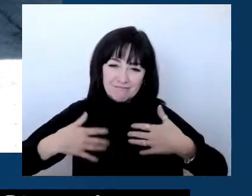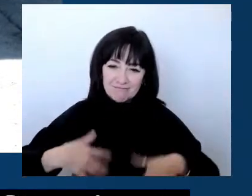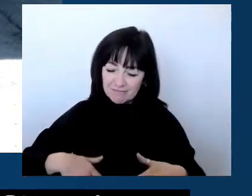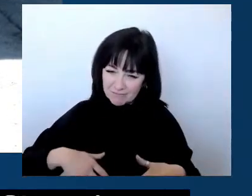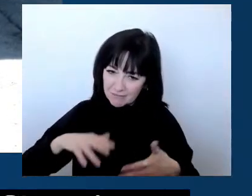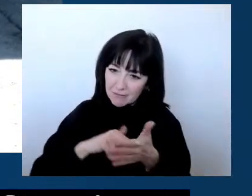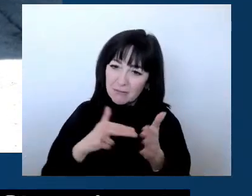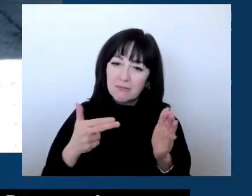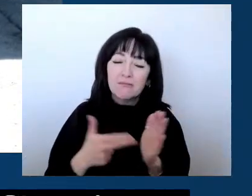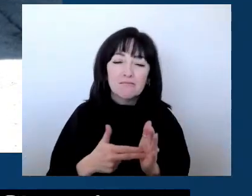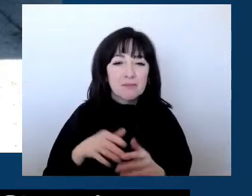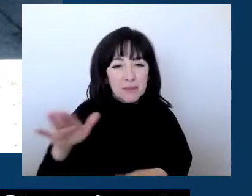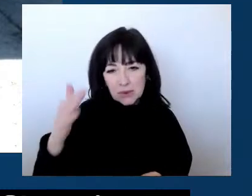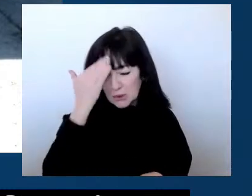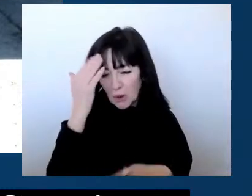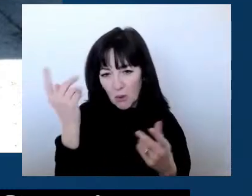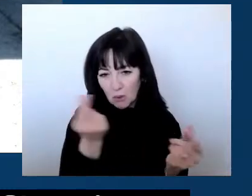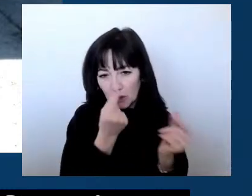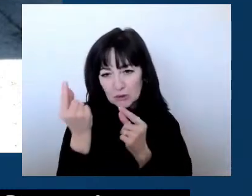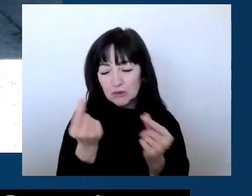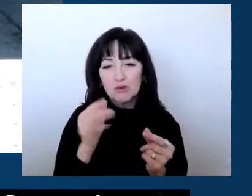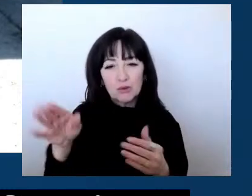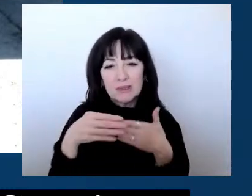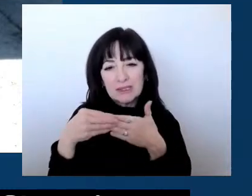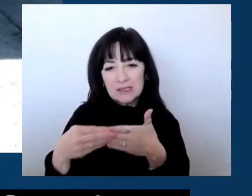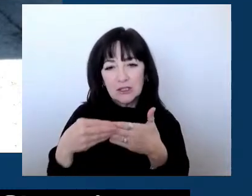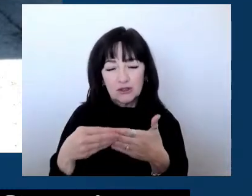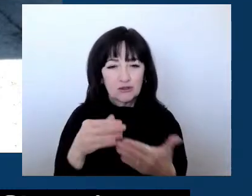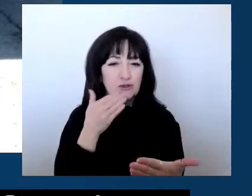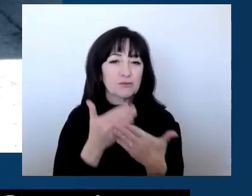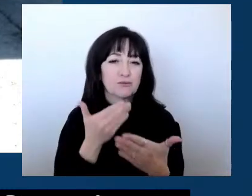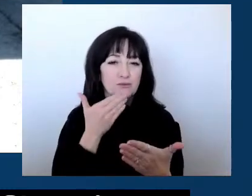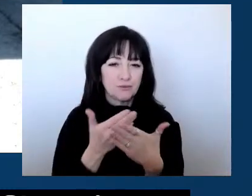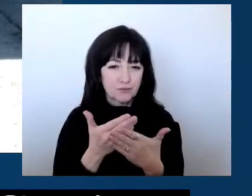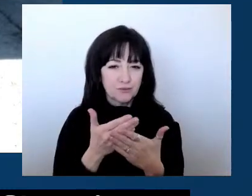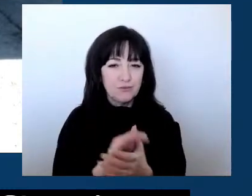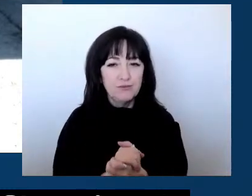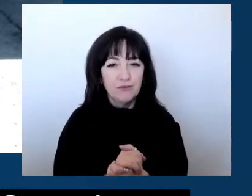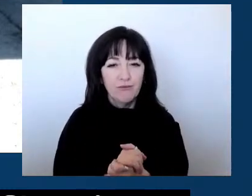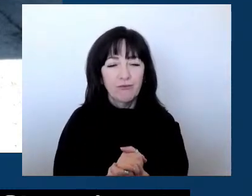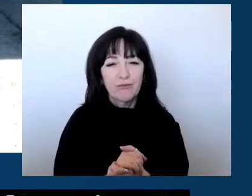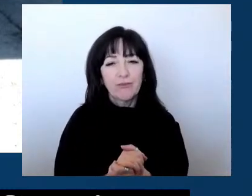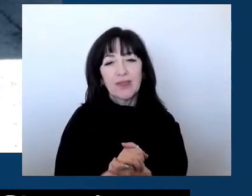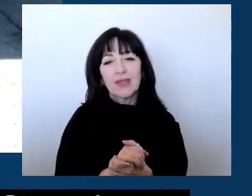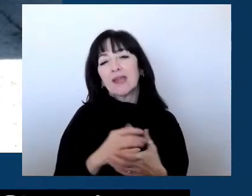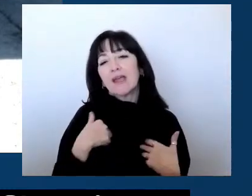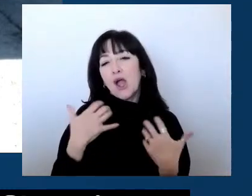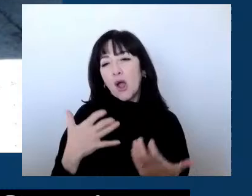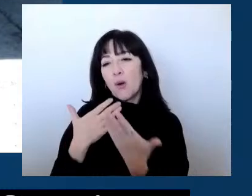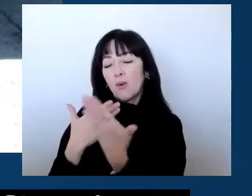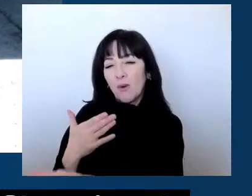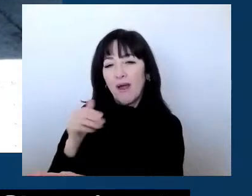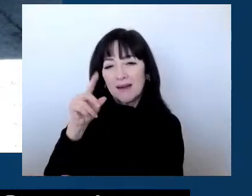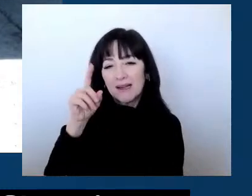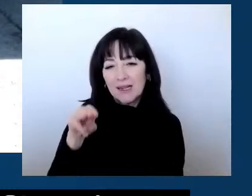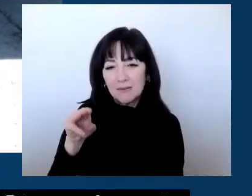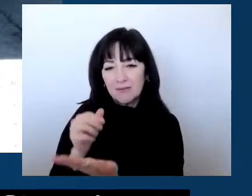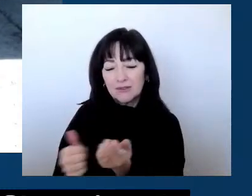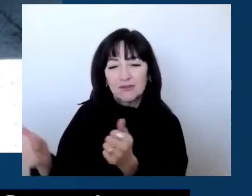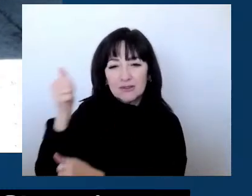try to implement this legislation. Last thing I'll say, Mr. Secretary, you've come to a state. This is the lowest lying state in